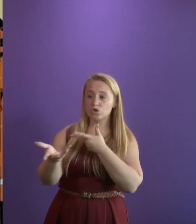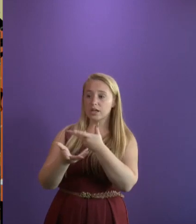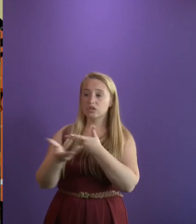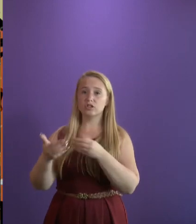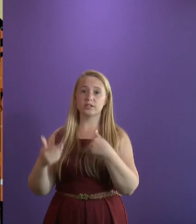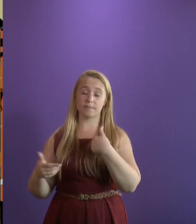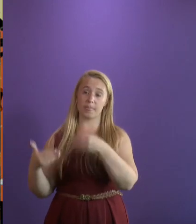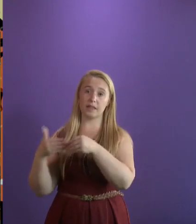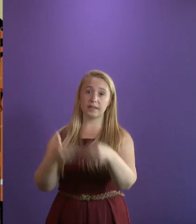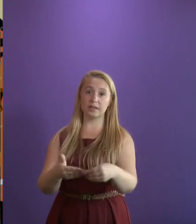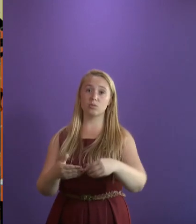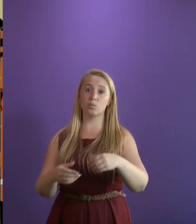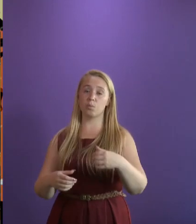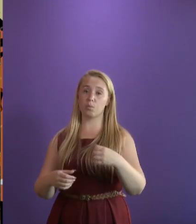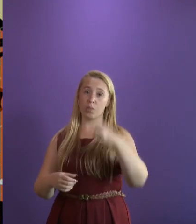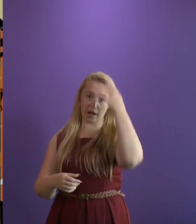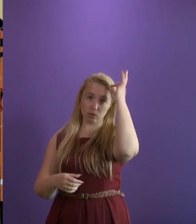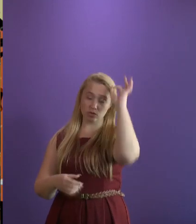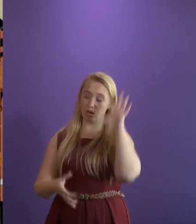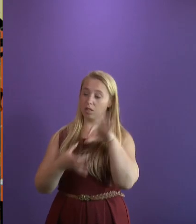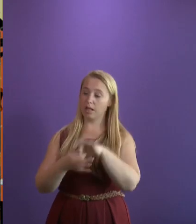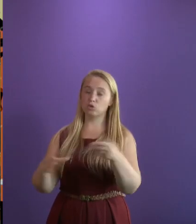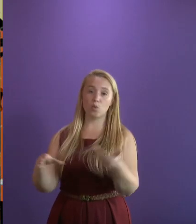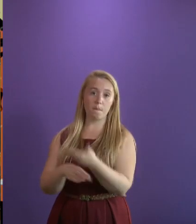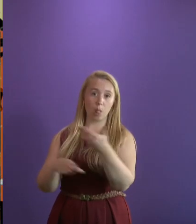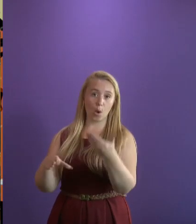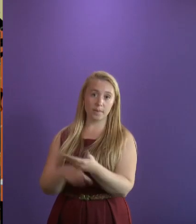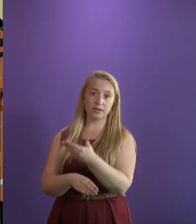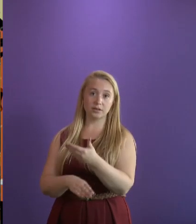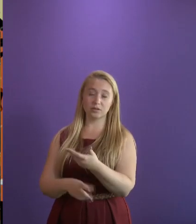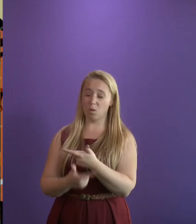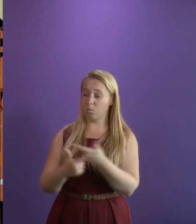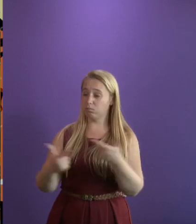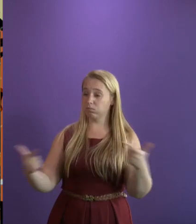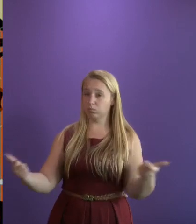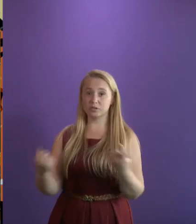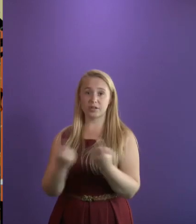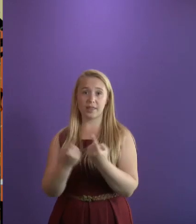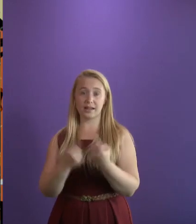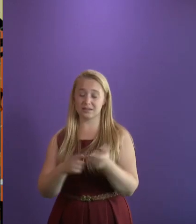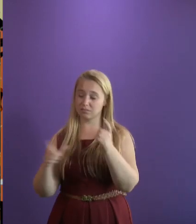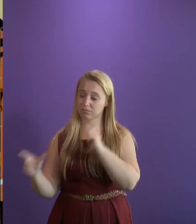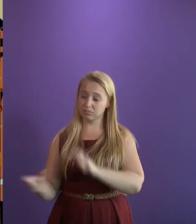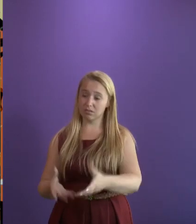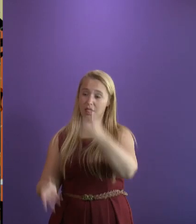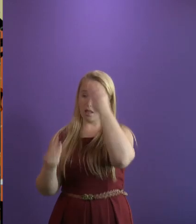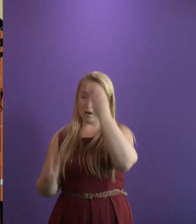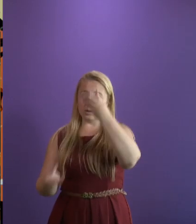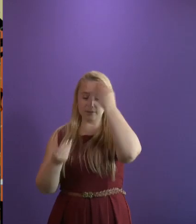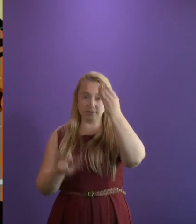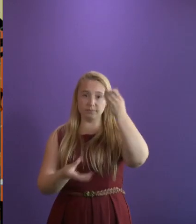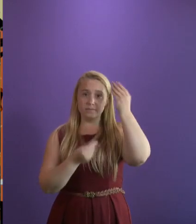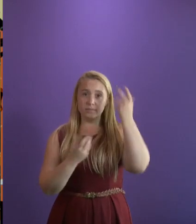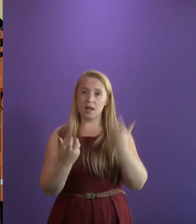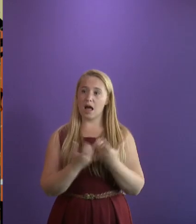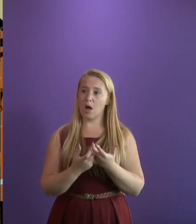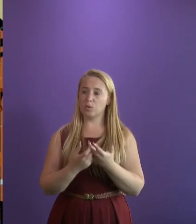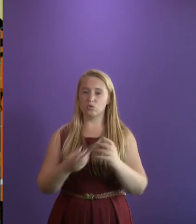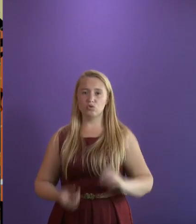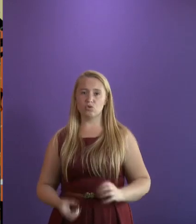do with employment. So all those things I'm learning constantly. I'm learning about how, you know, ideas are